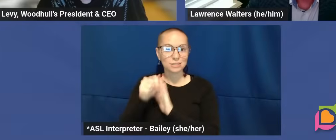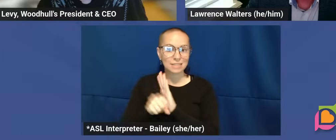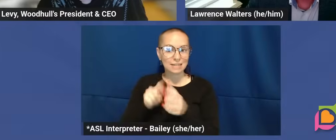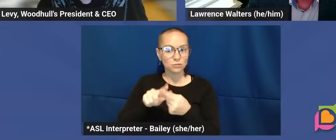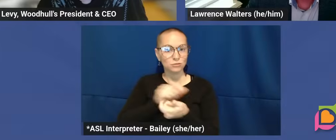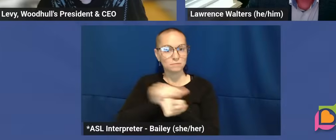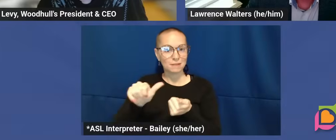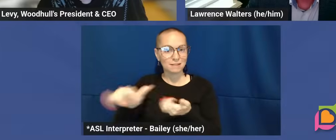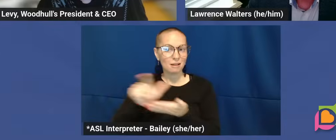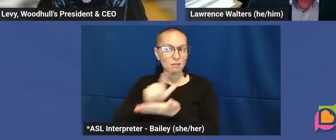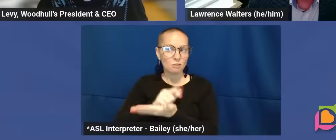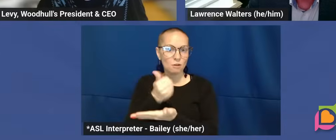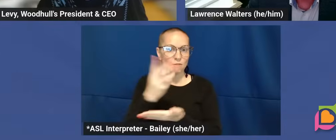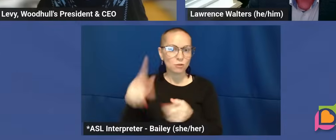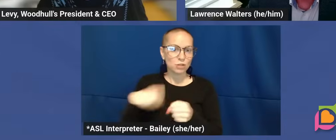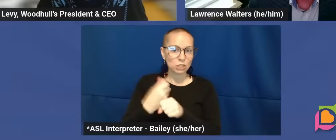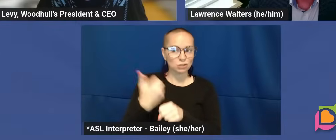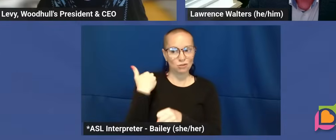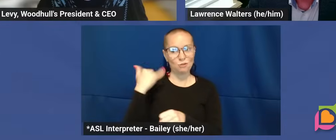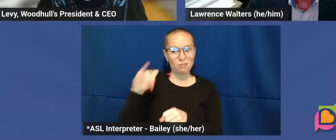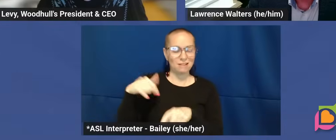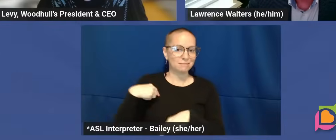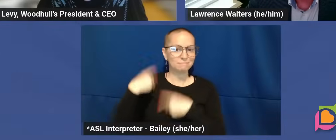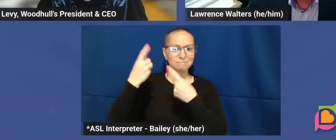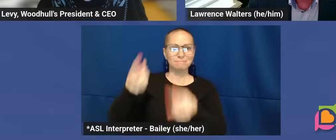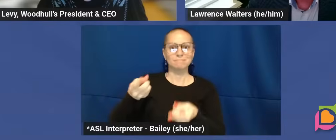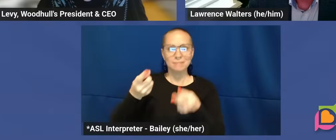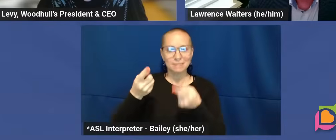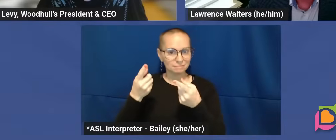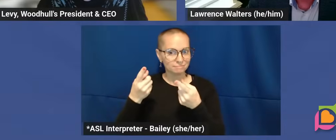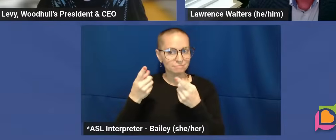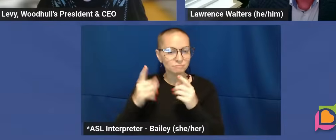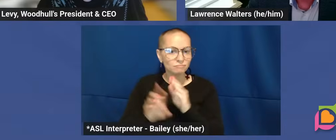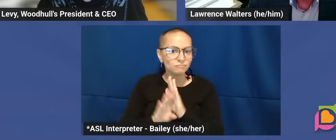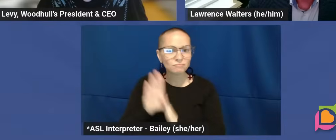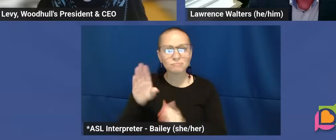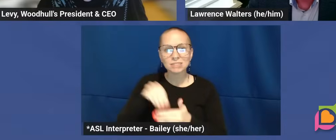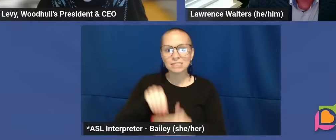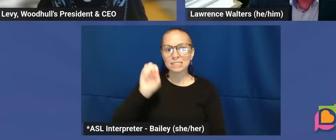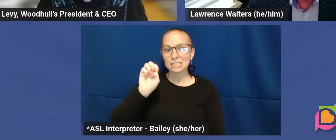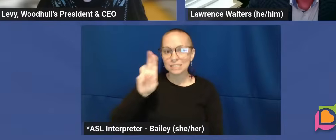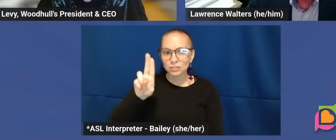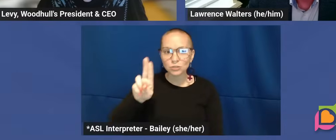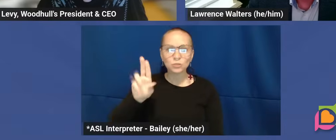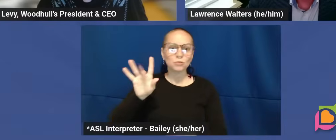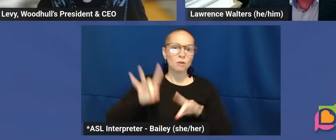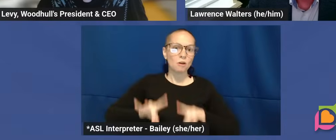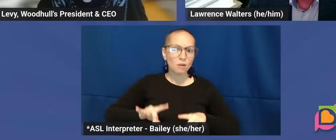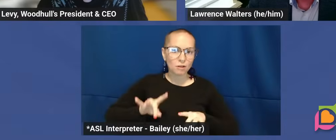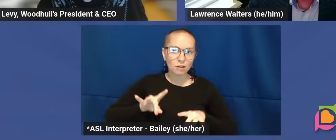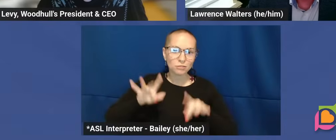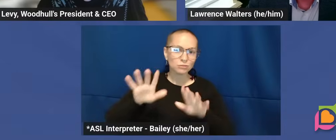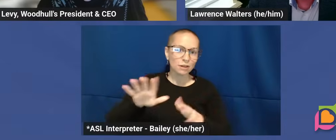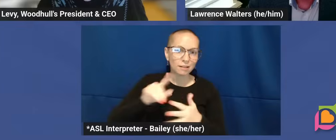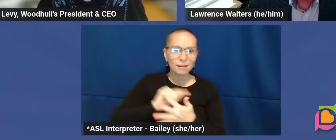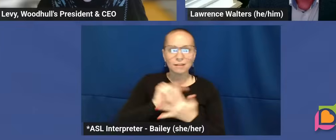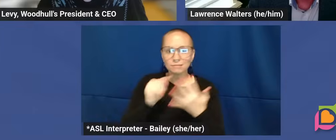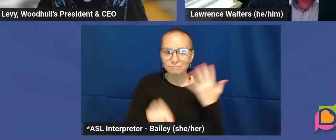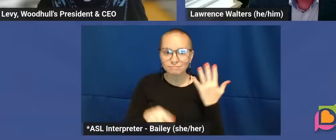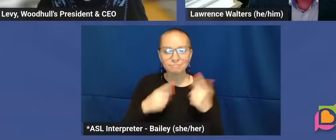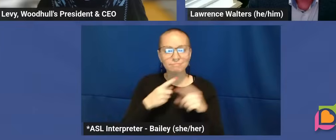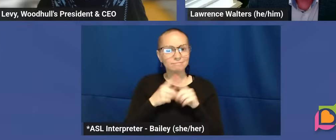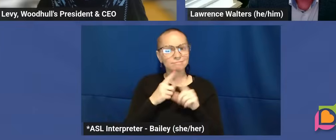years ago. This has been brewing in the EU and the UK and Australia and elsewhere for some